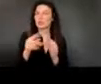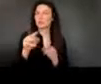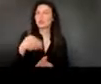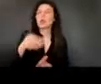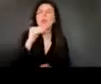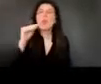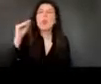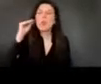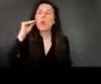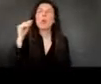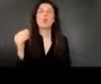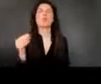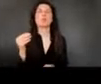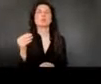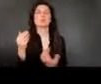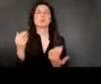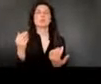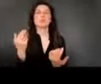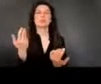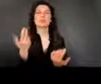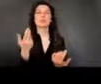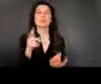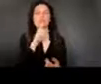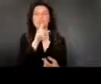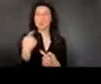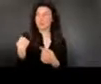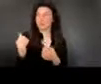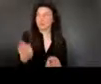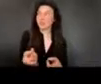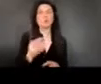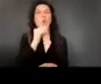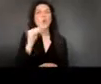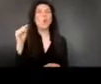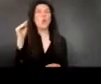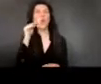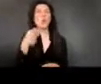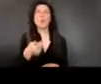has been such a point of like comedic